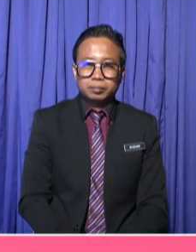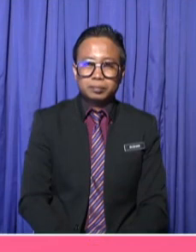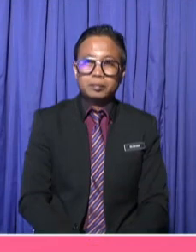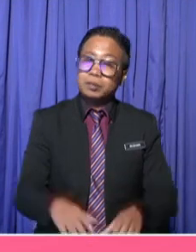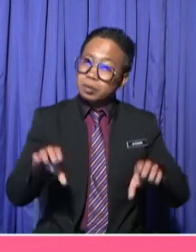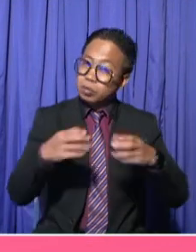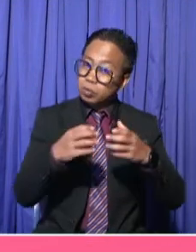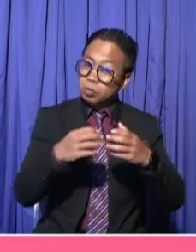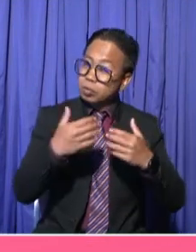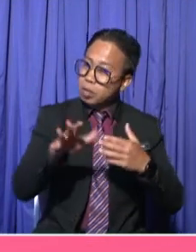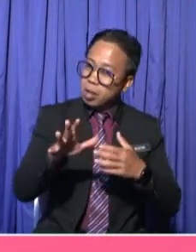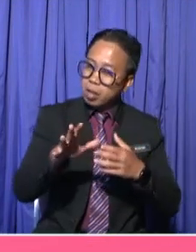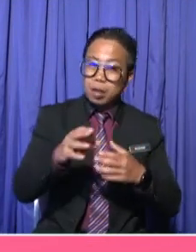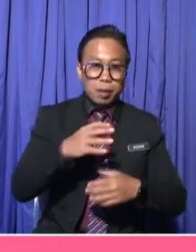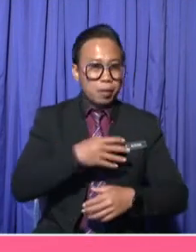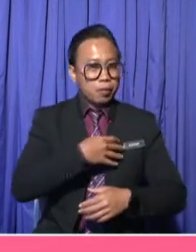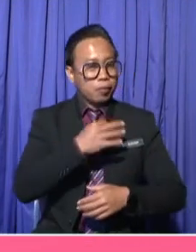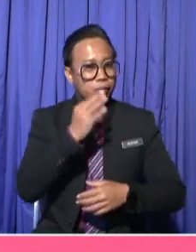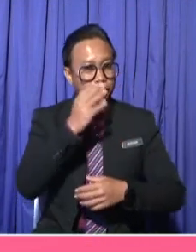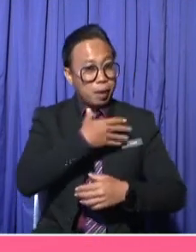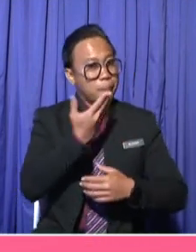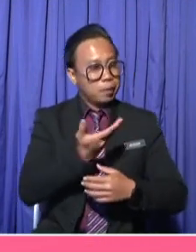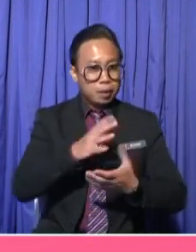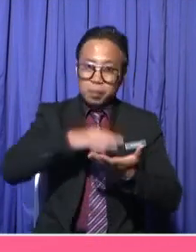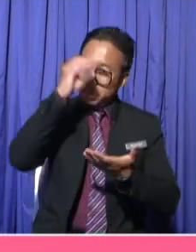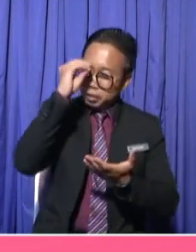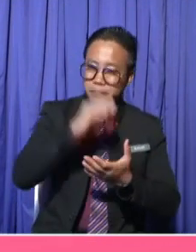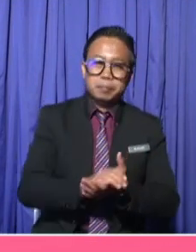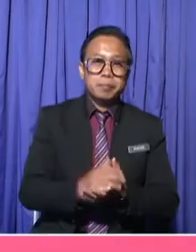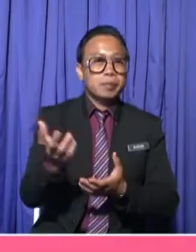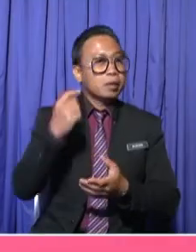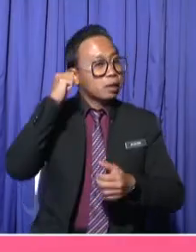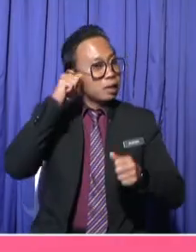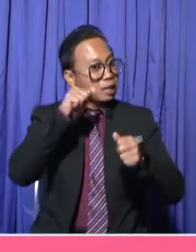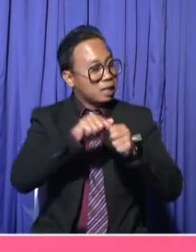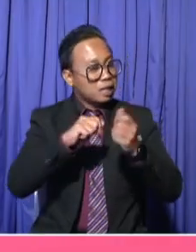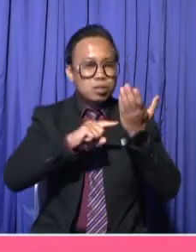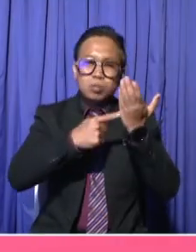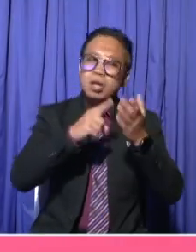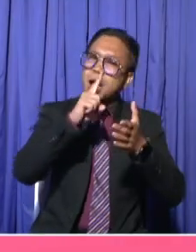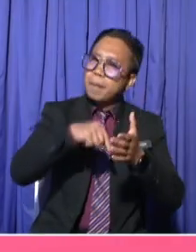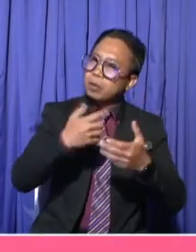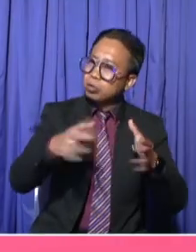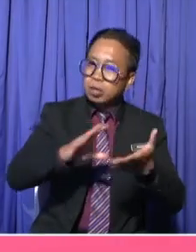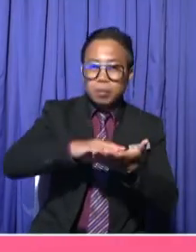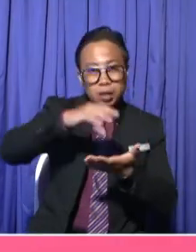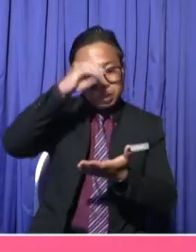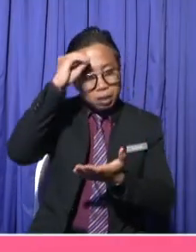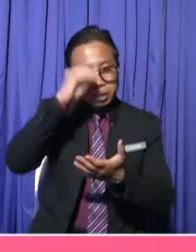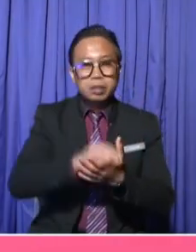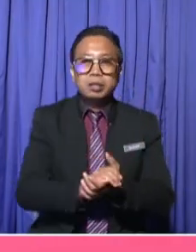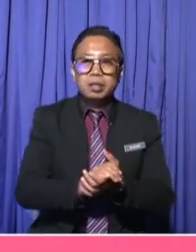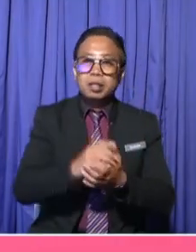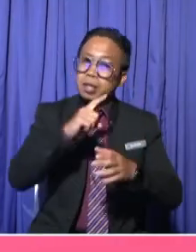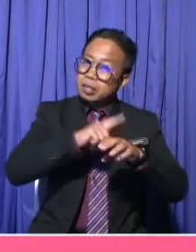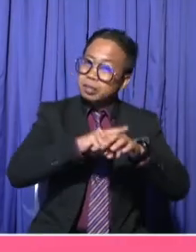Did you have fun during the lesson? Let's recall what you have learnt this